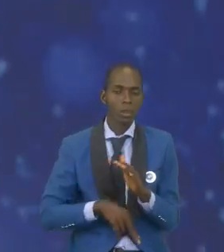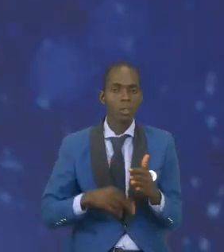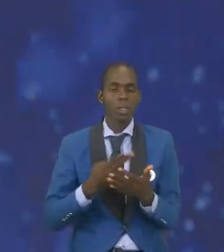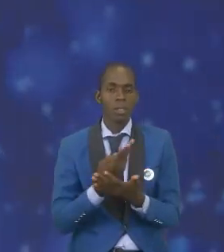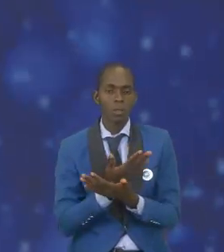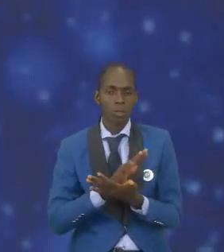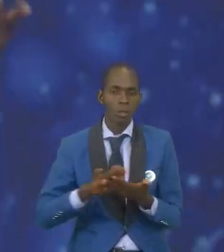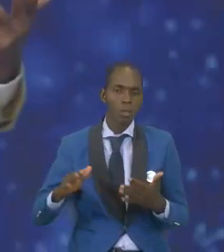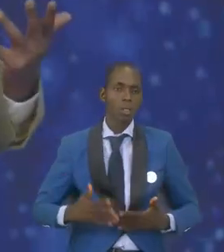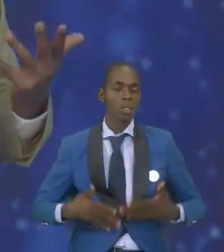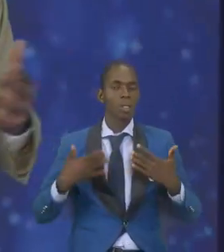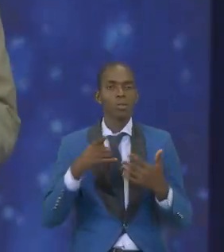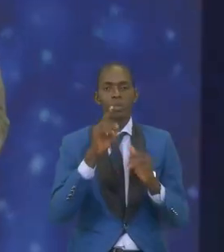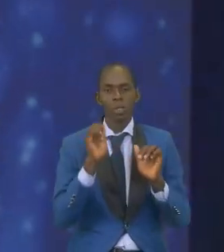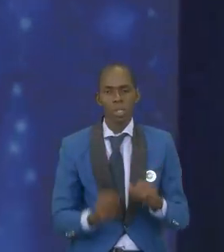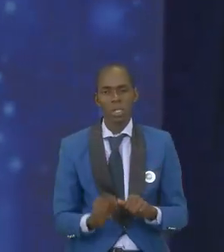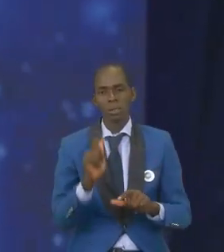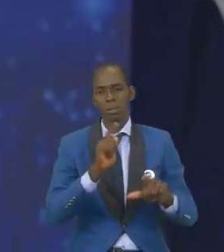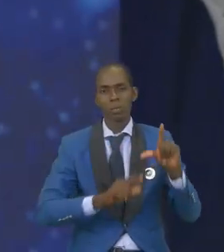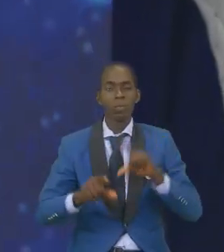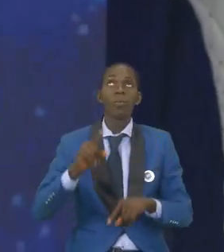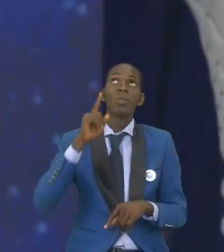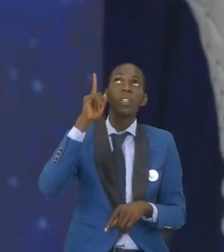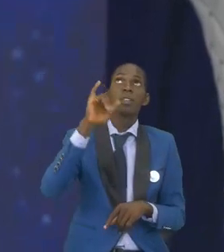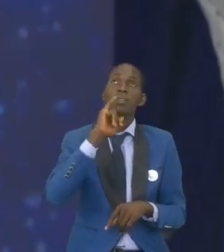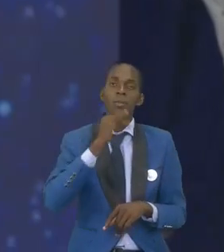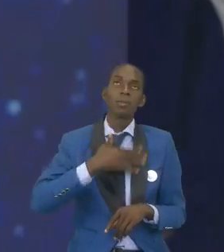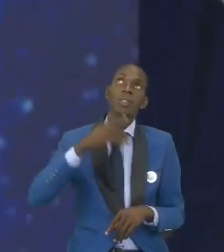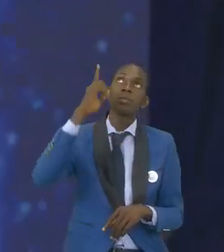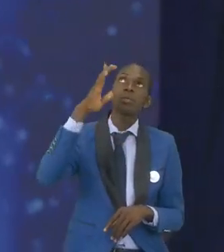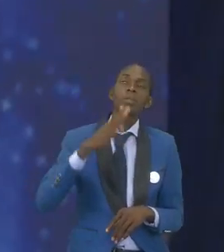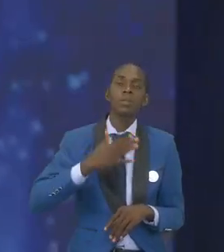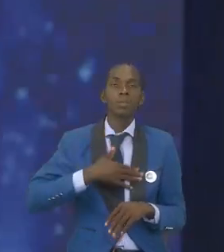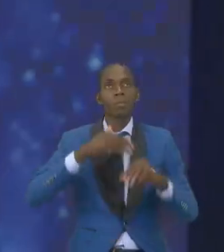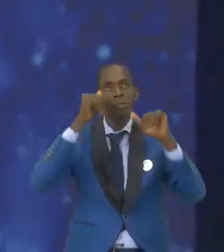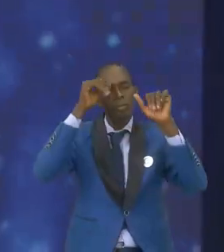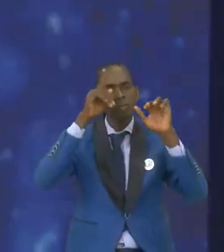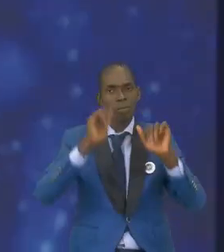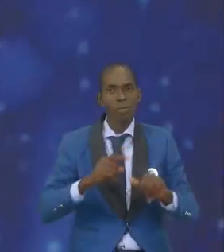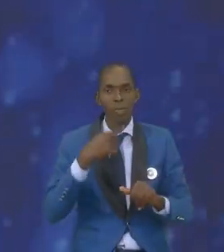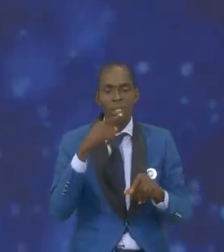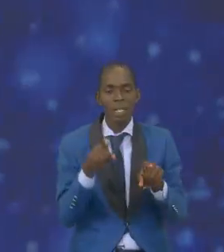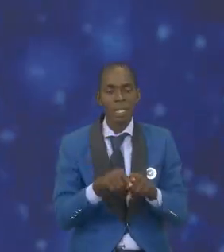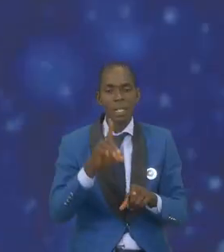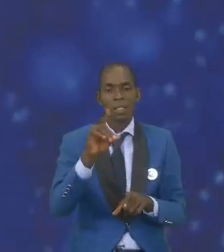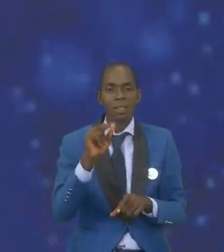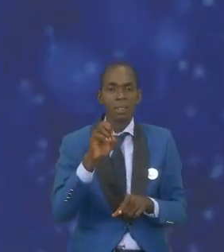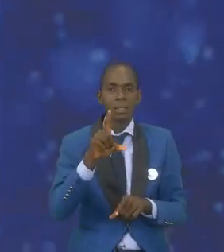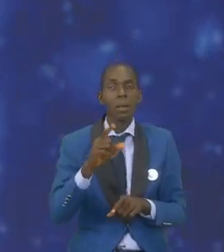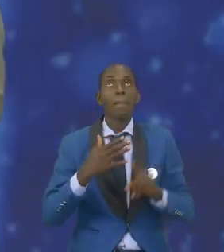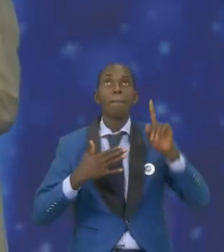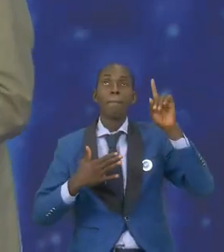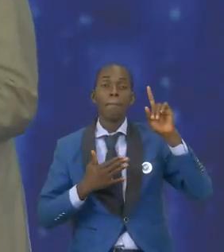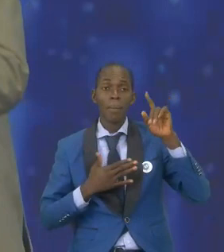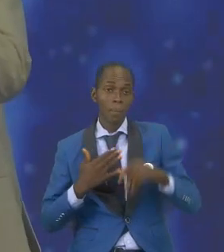you can say, he is my God, he is my Father, then you can say, like Daniel, my God has sent